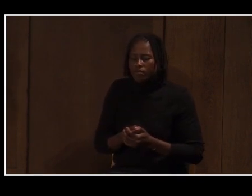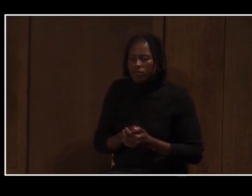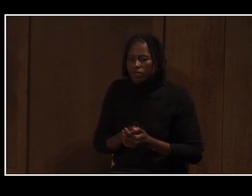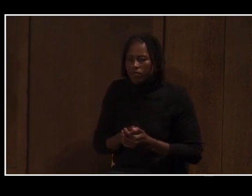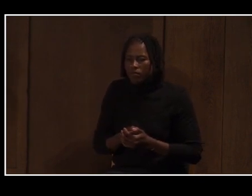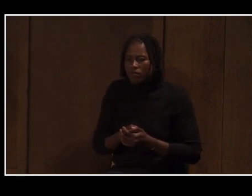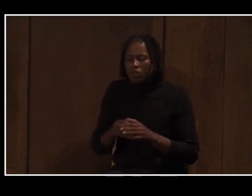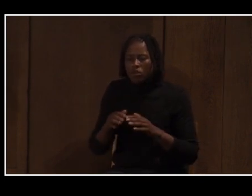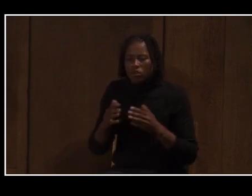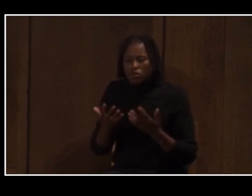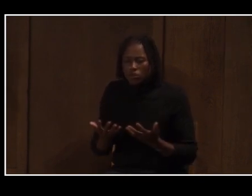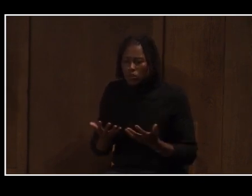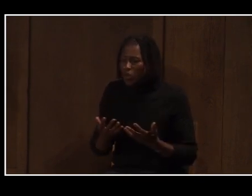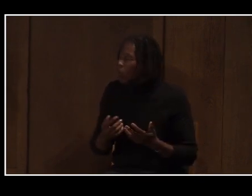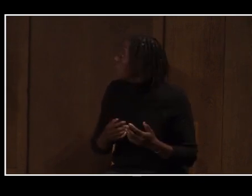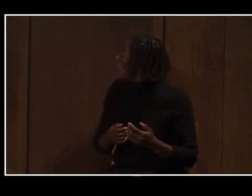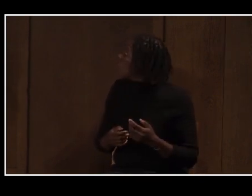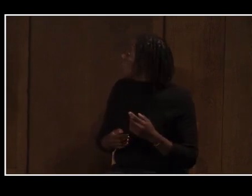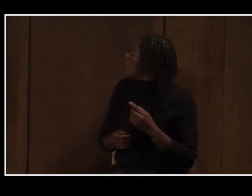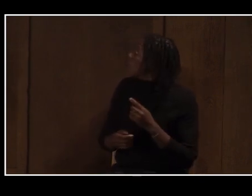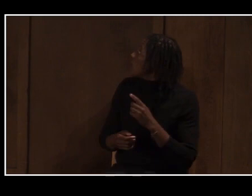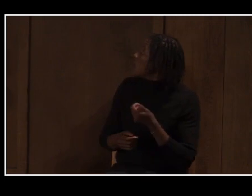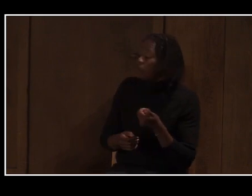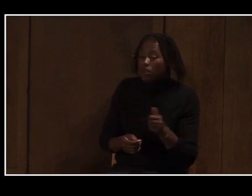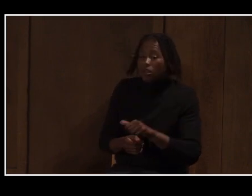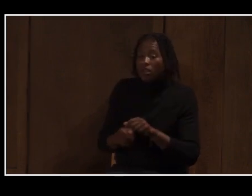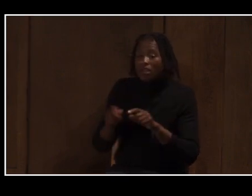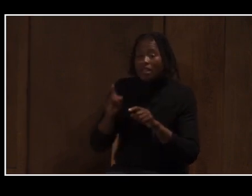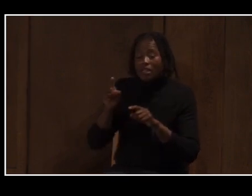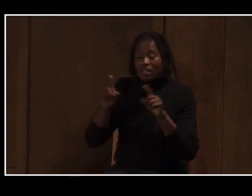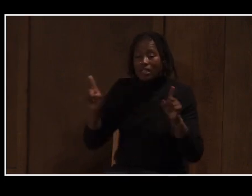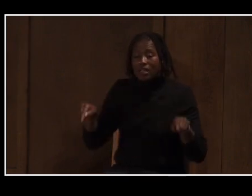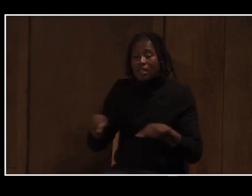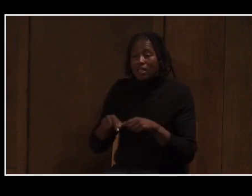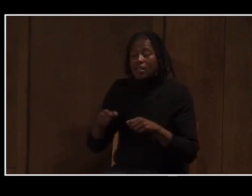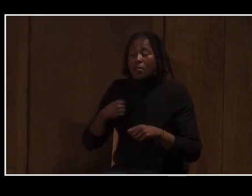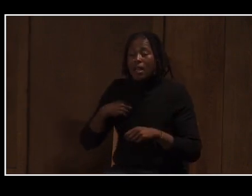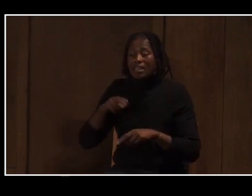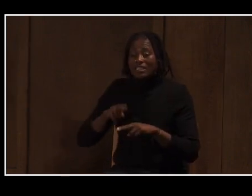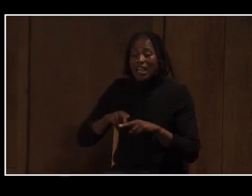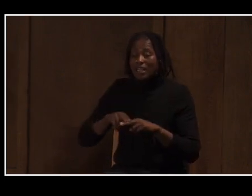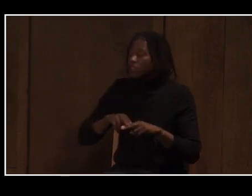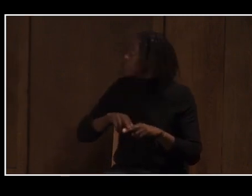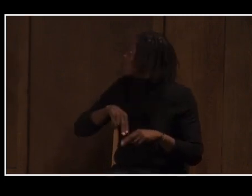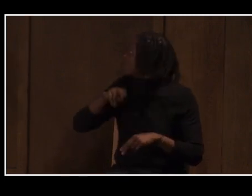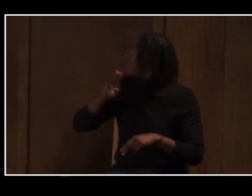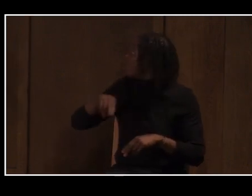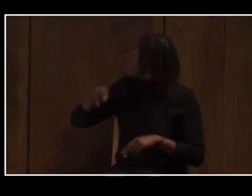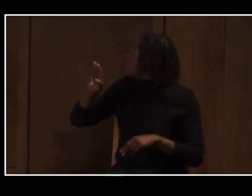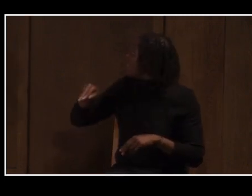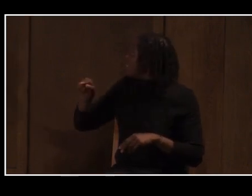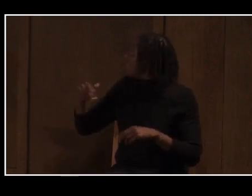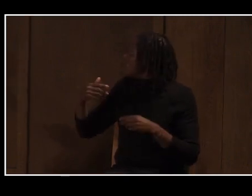So this is a painting my dad did. I didn't know my dad made paintings, but I put it in a police station.